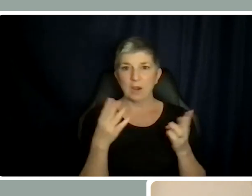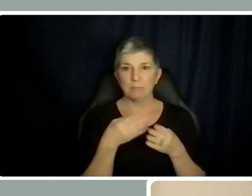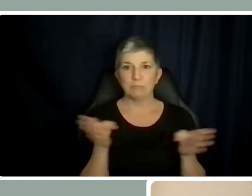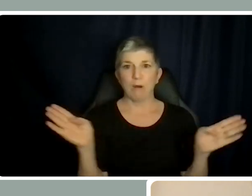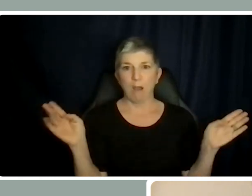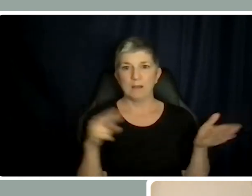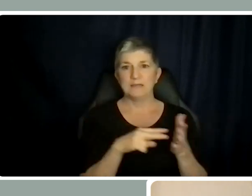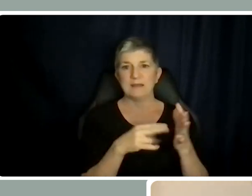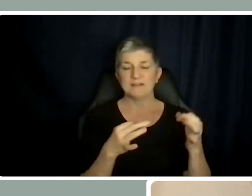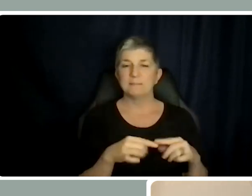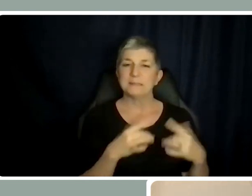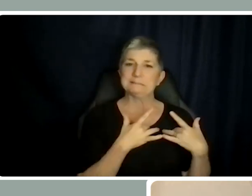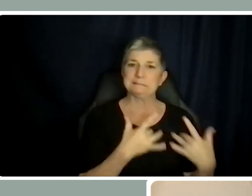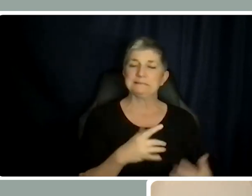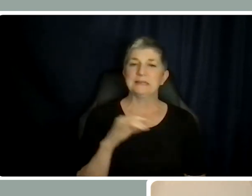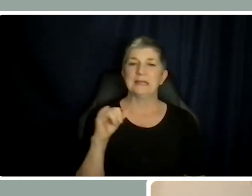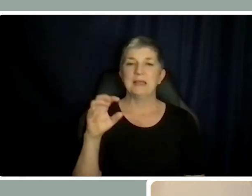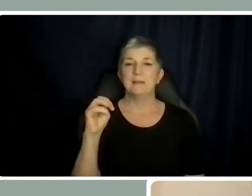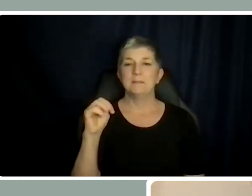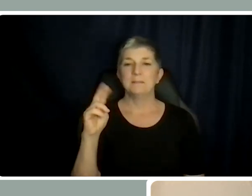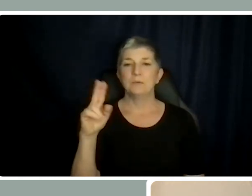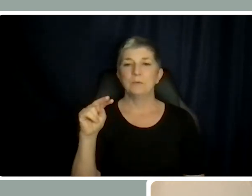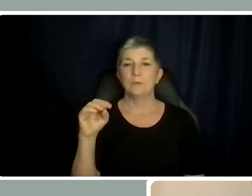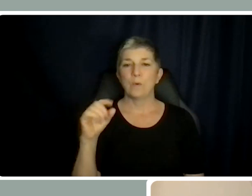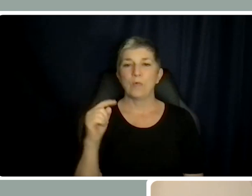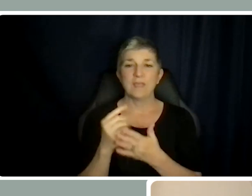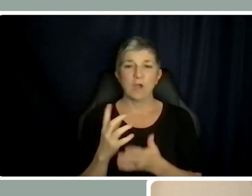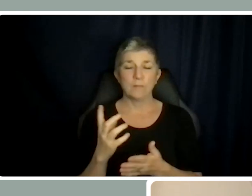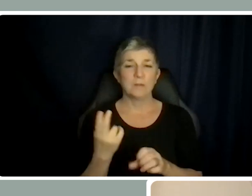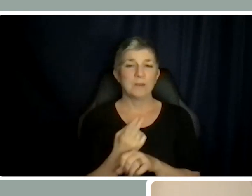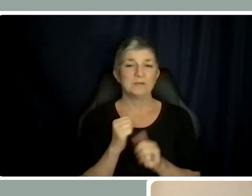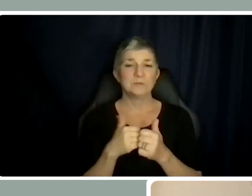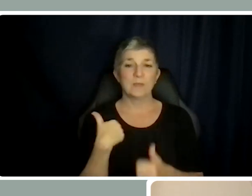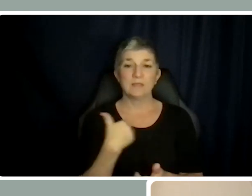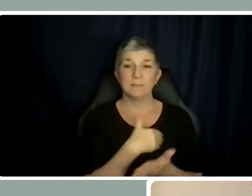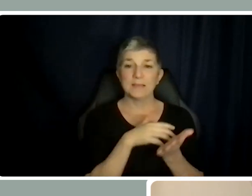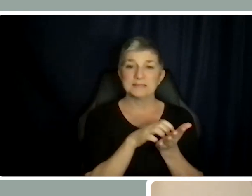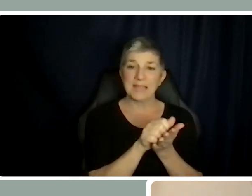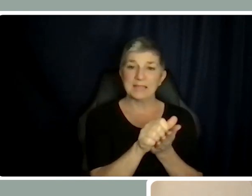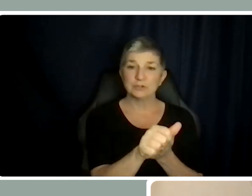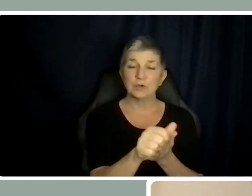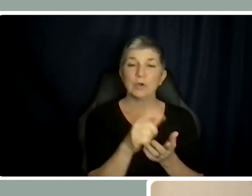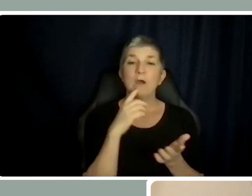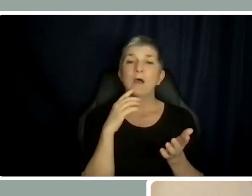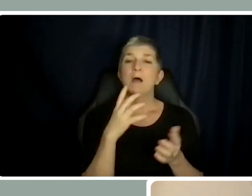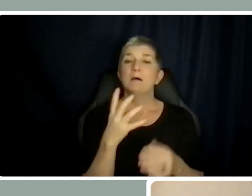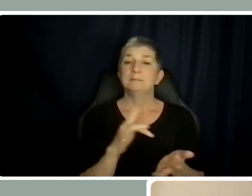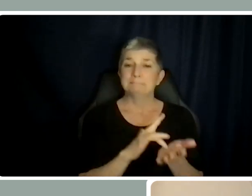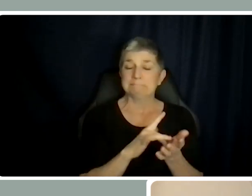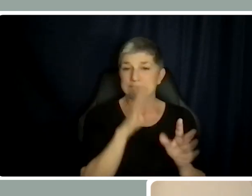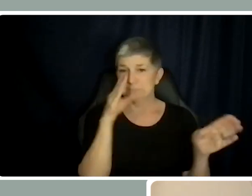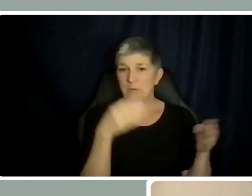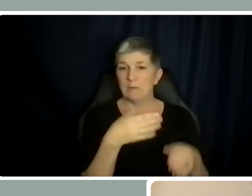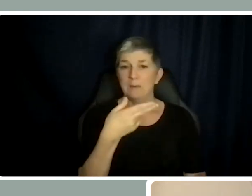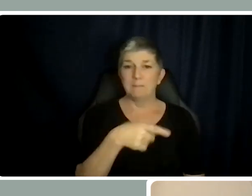broad definition, but generally the immunotherapies that we're thinking about using in breast cancer are drugs that are targeting either